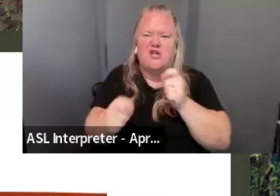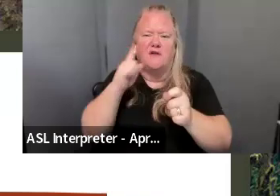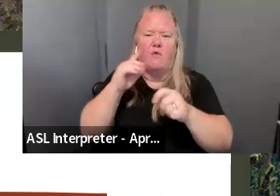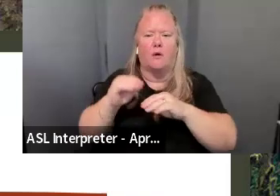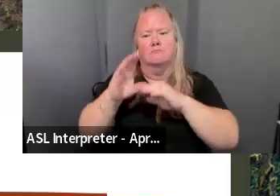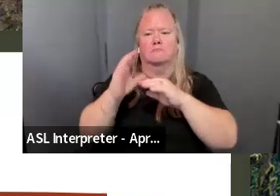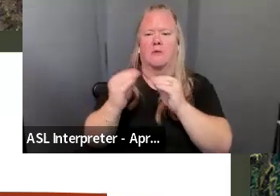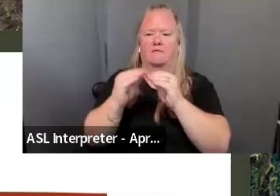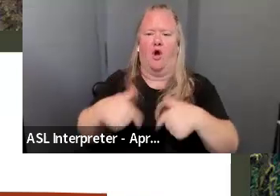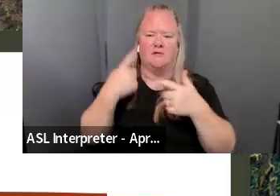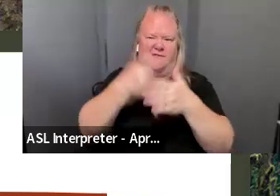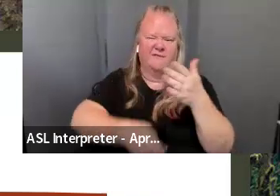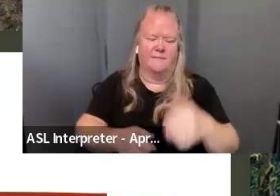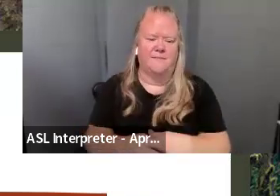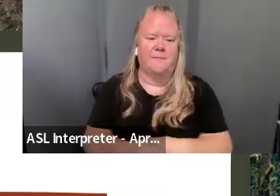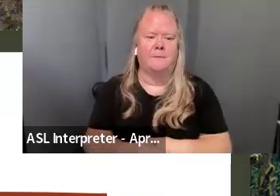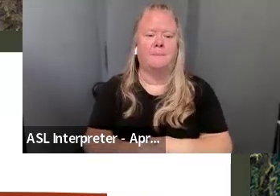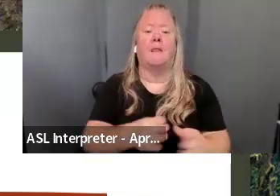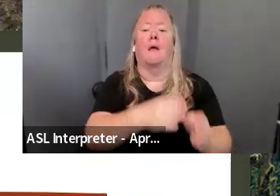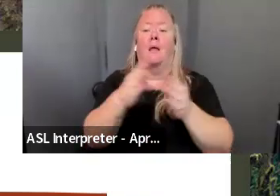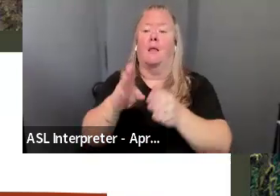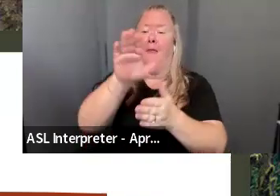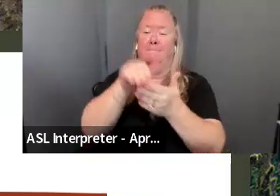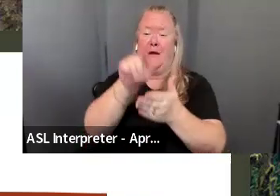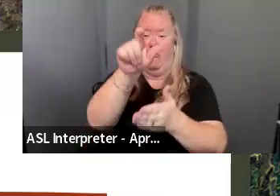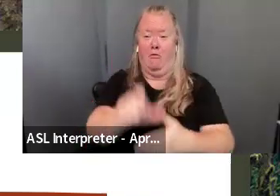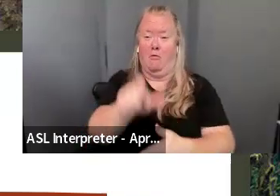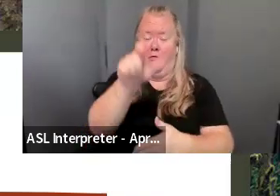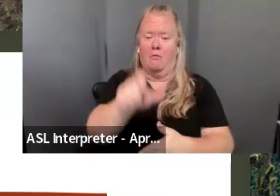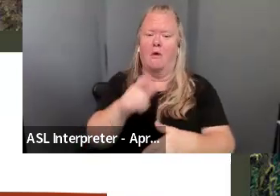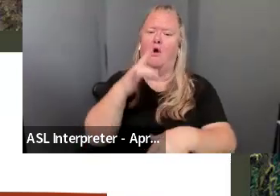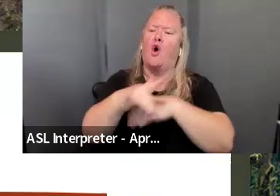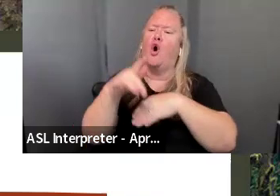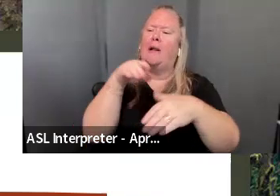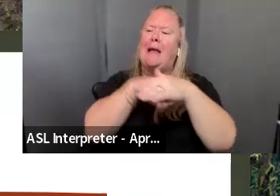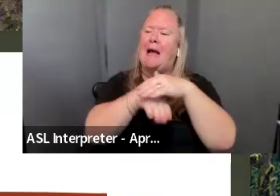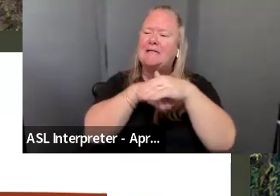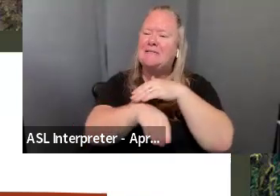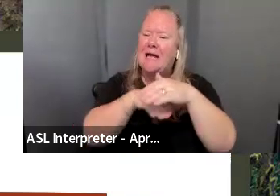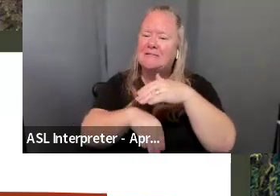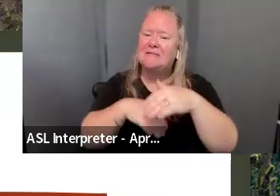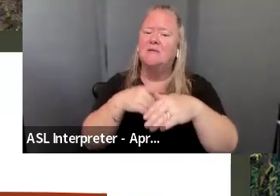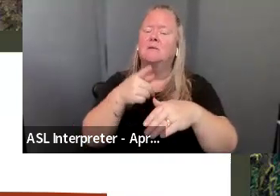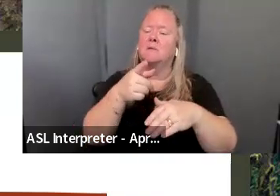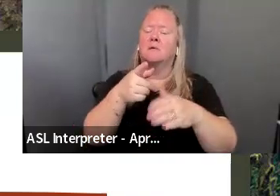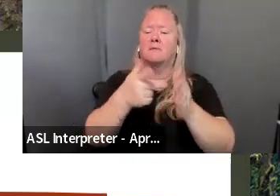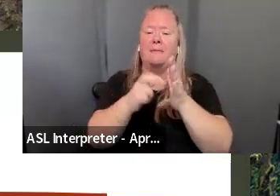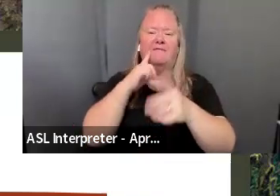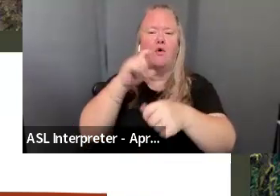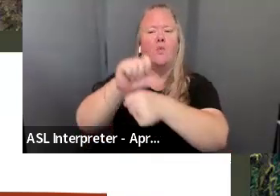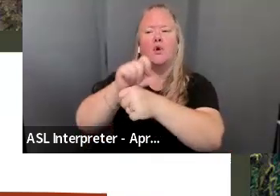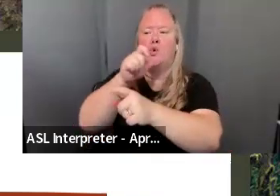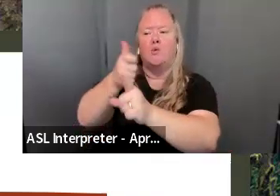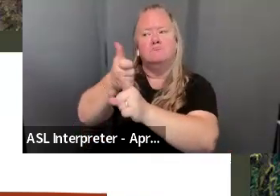inflation. The middle pathway there is the early access pathway. So this is going to be for workers